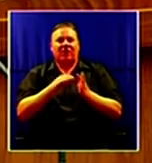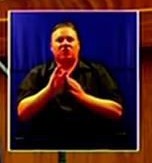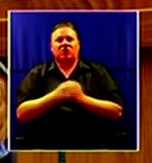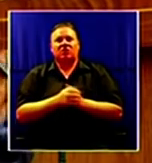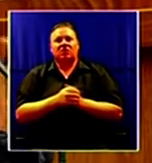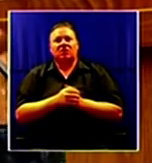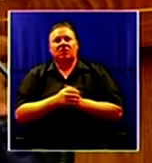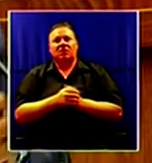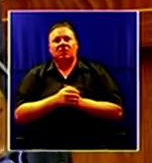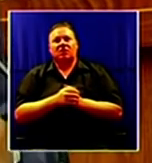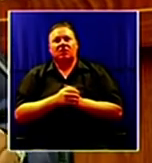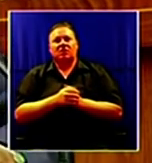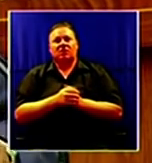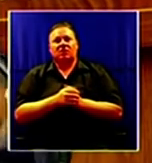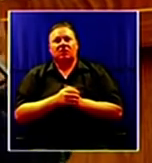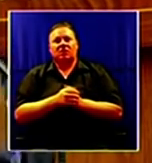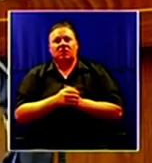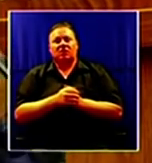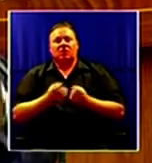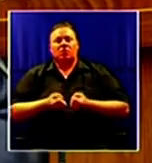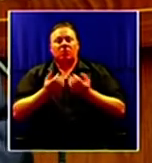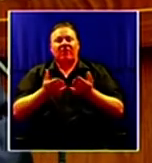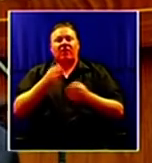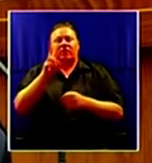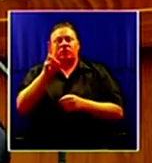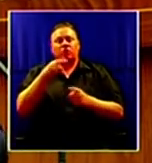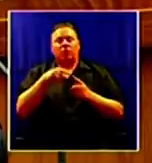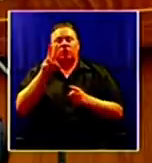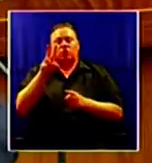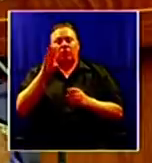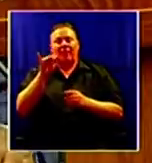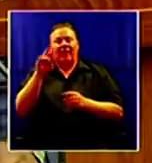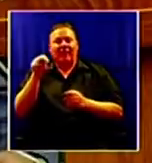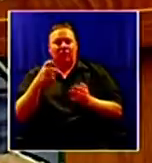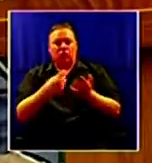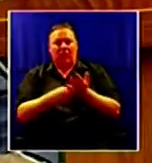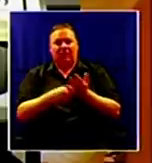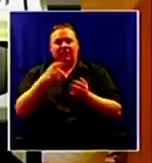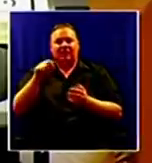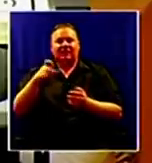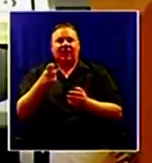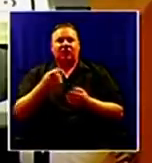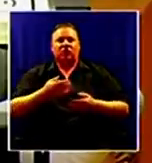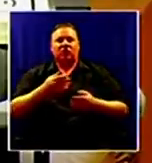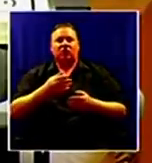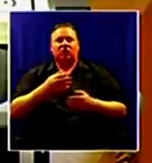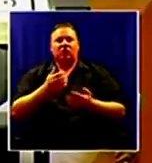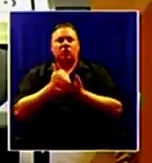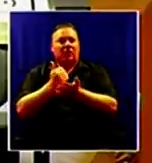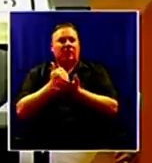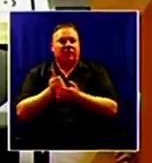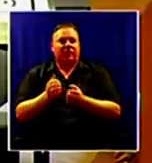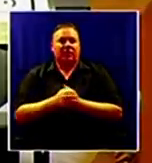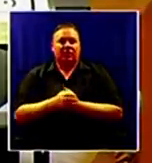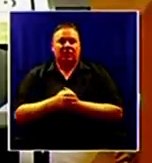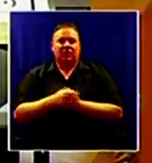will provide 2.2 billion rand in tax relief. Most of that relief will reduce the tax